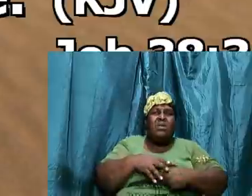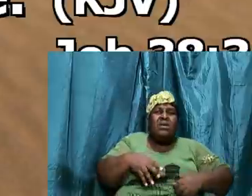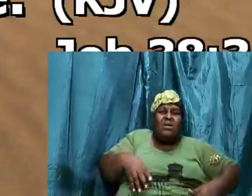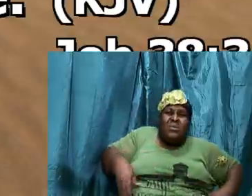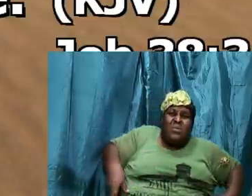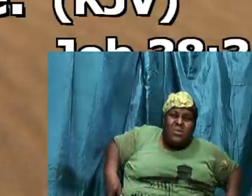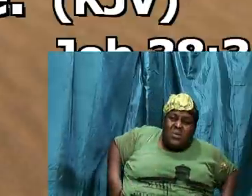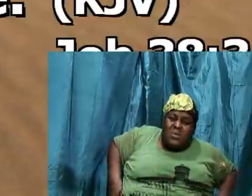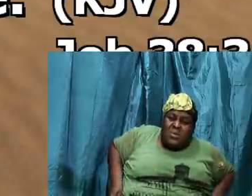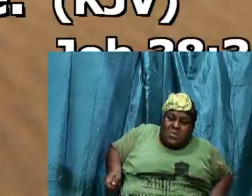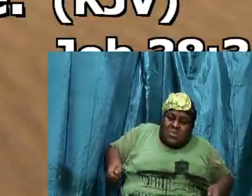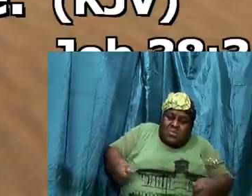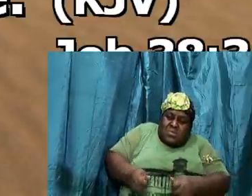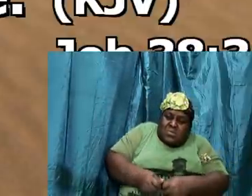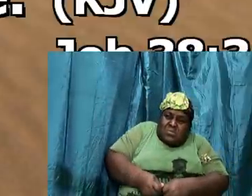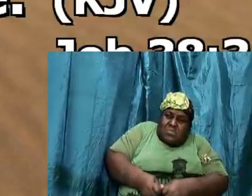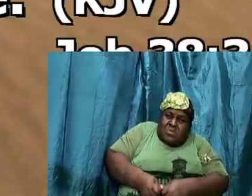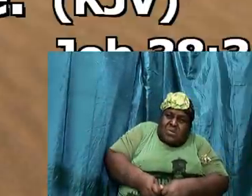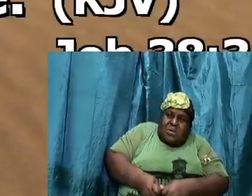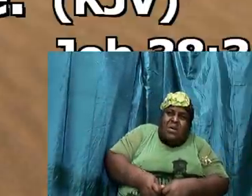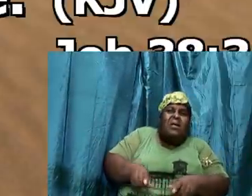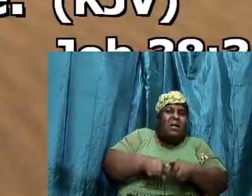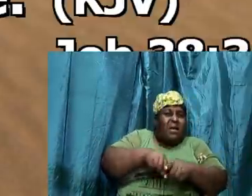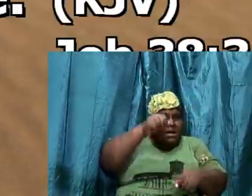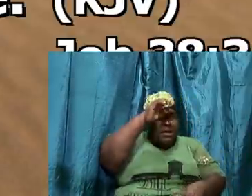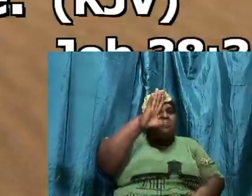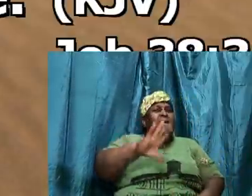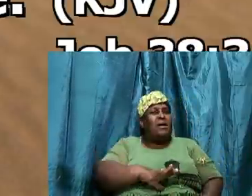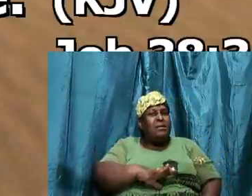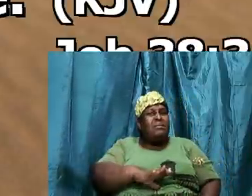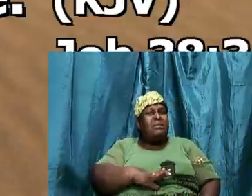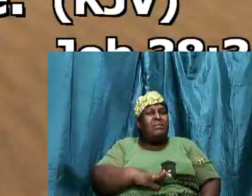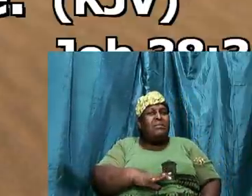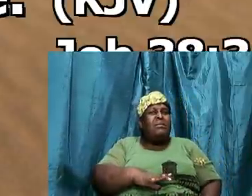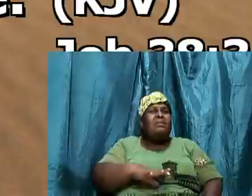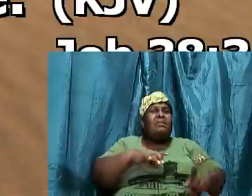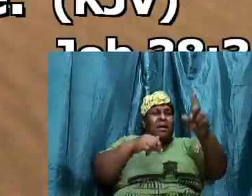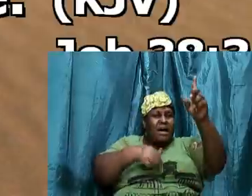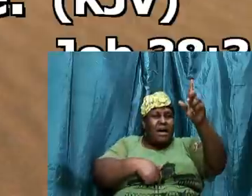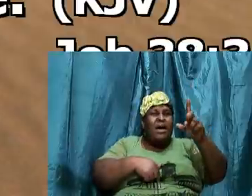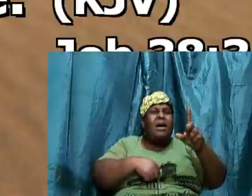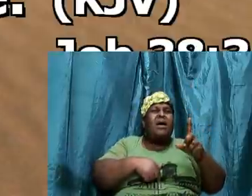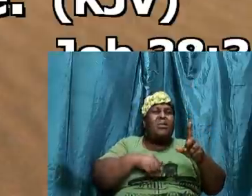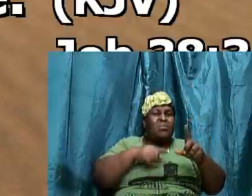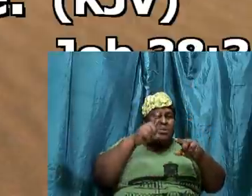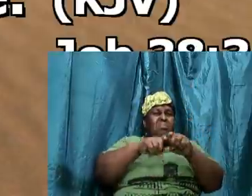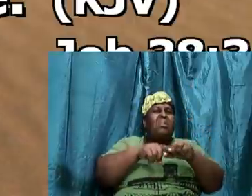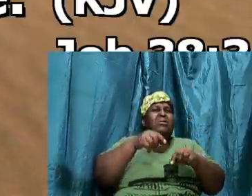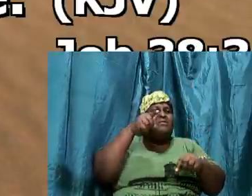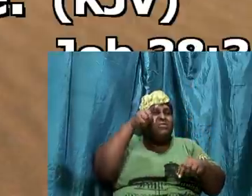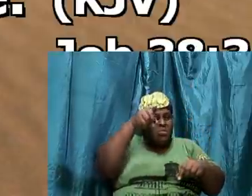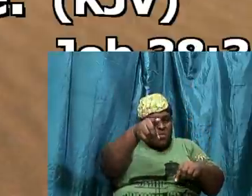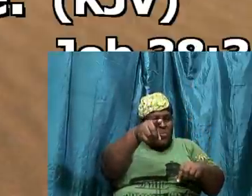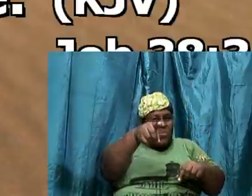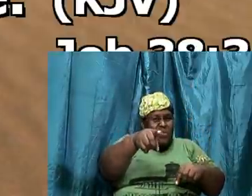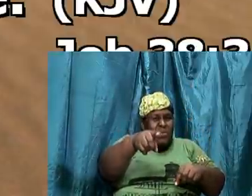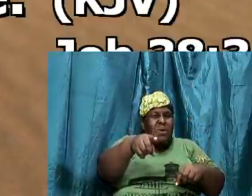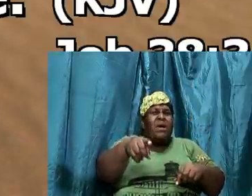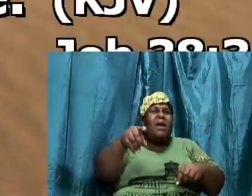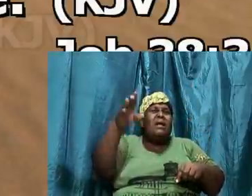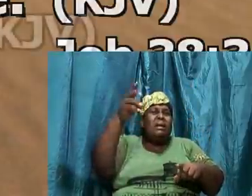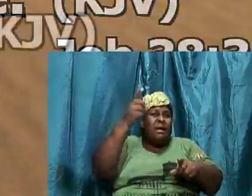Gird up now thy loins like a man, for I will demand of thee an answer thou me.